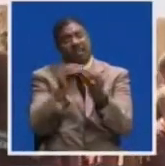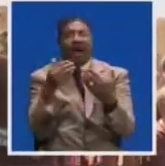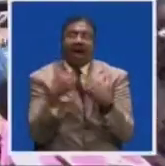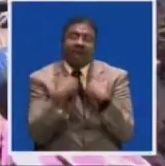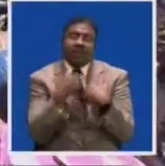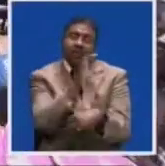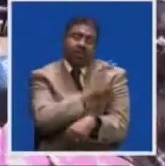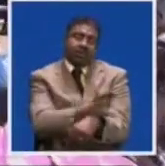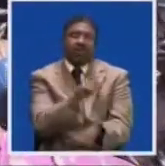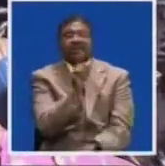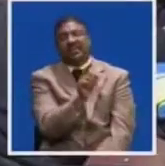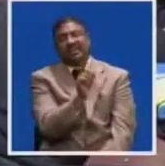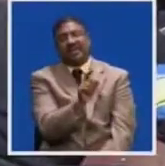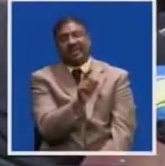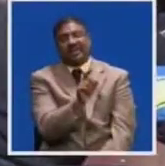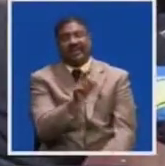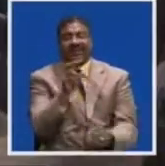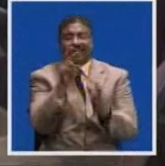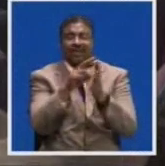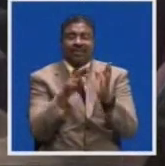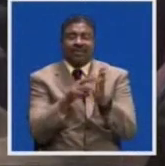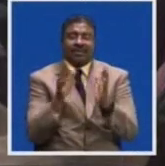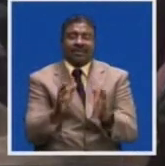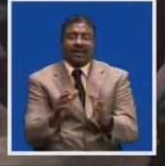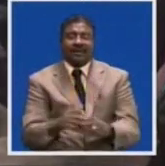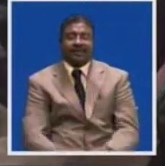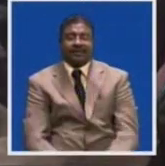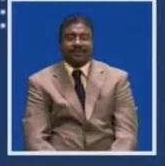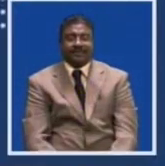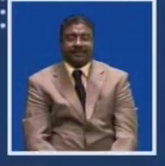computers. Martha Banda, ZNBC News, Lusaka.